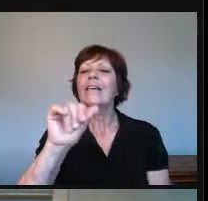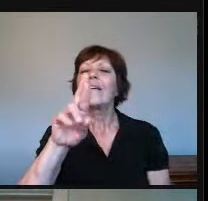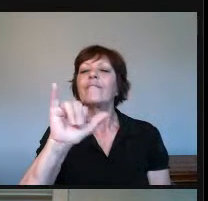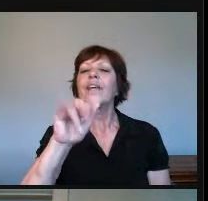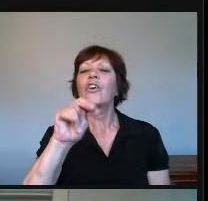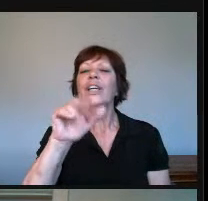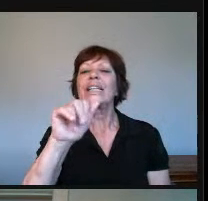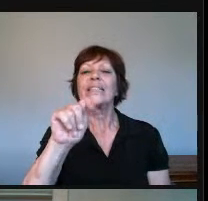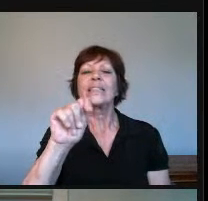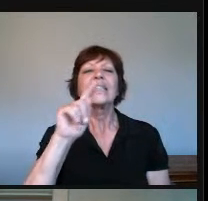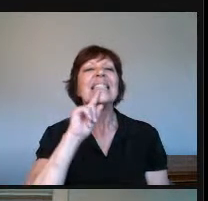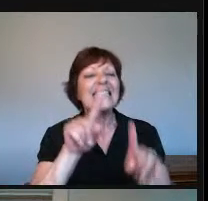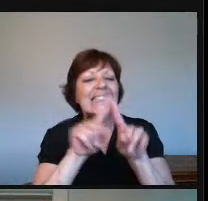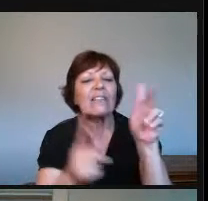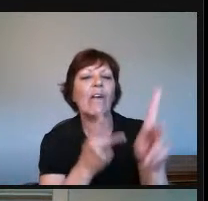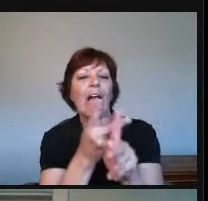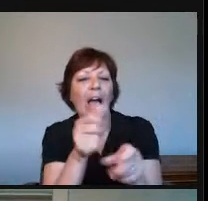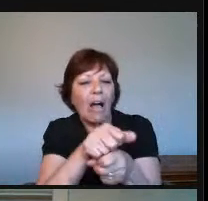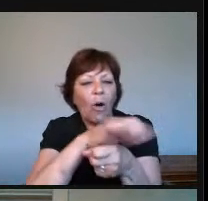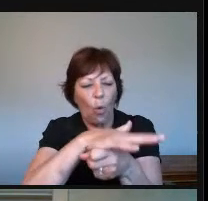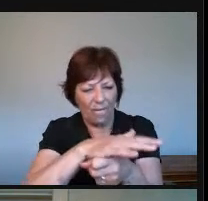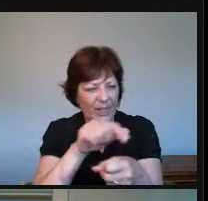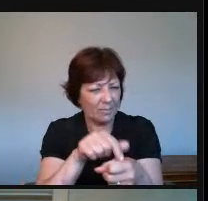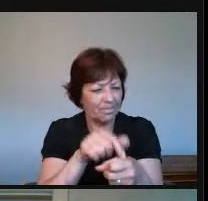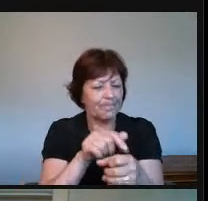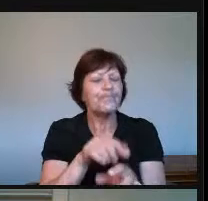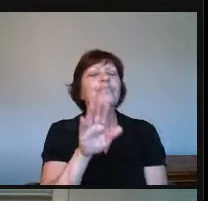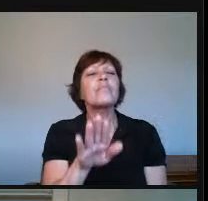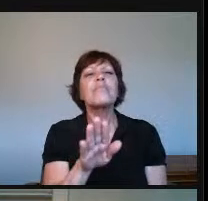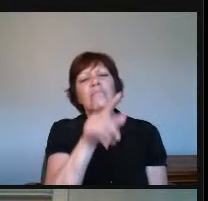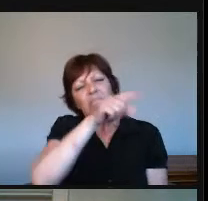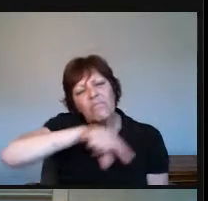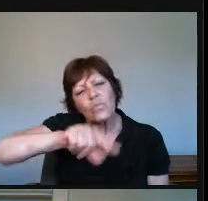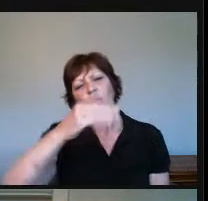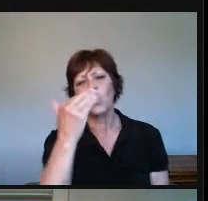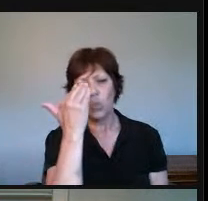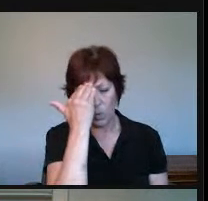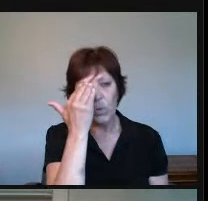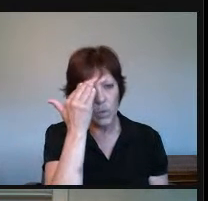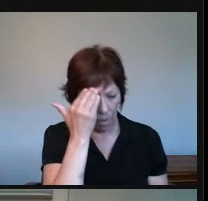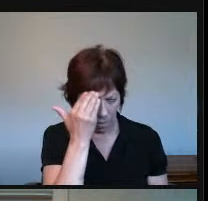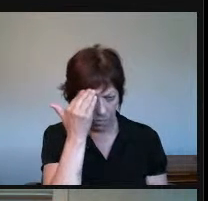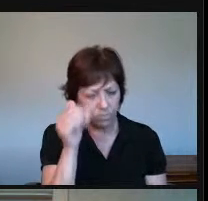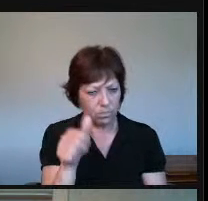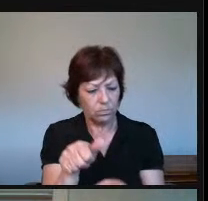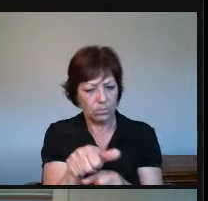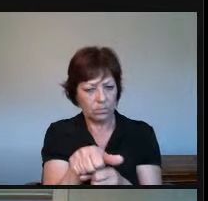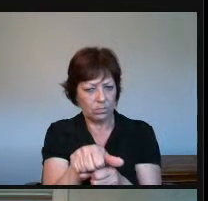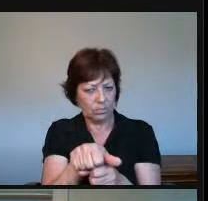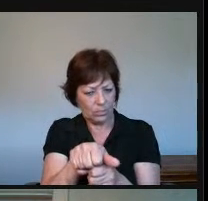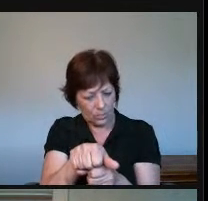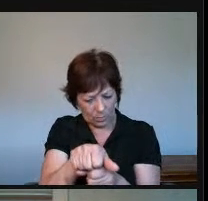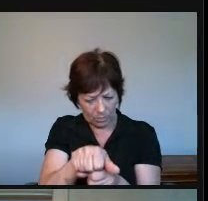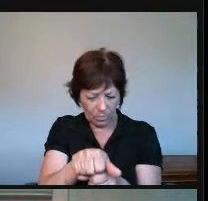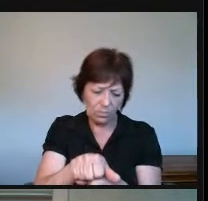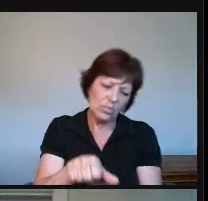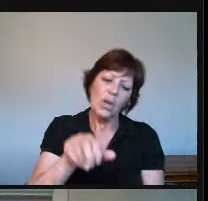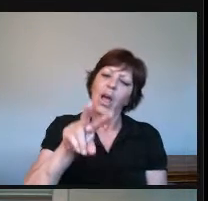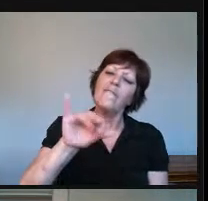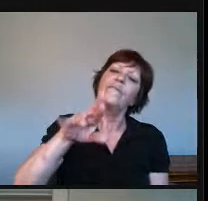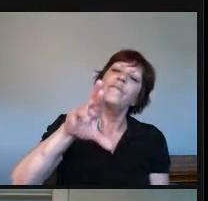what we're concerned about. Everyone must be well aware that